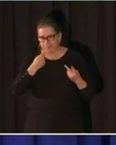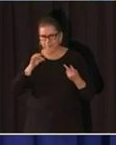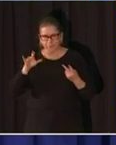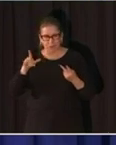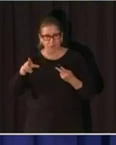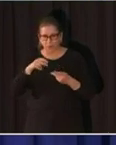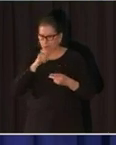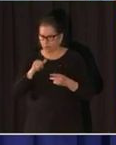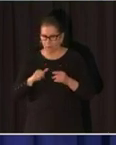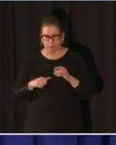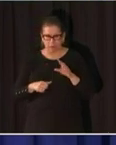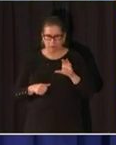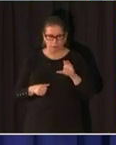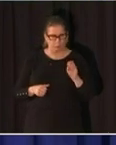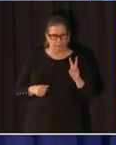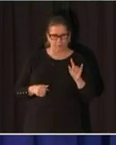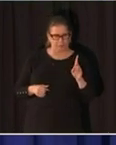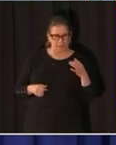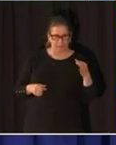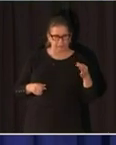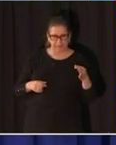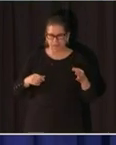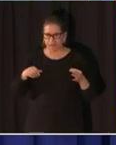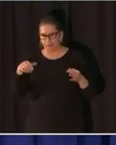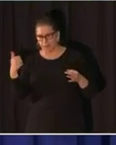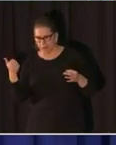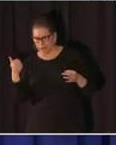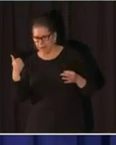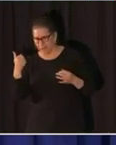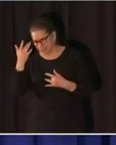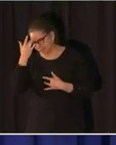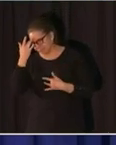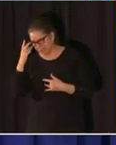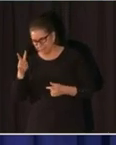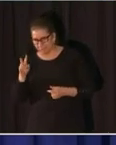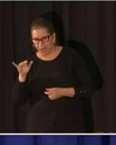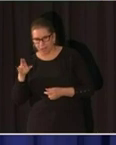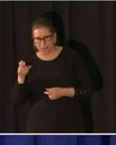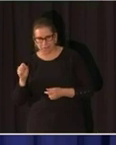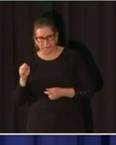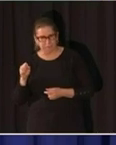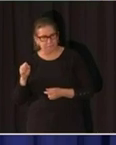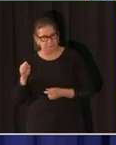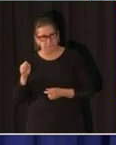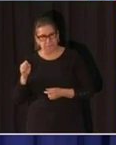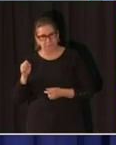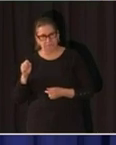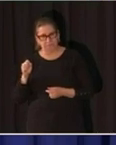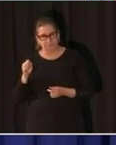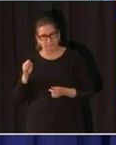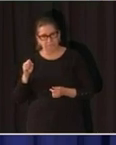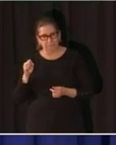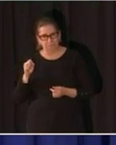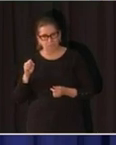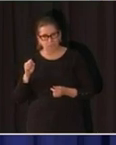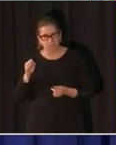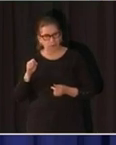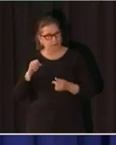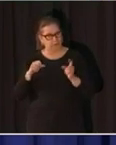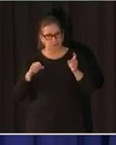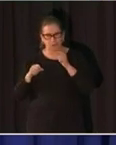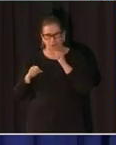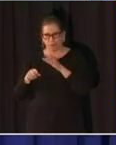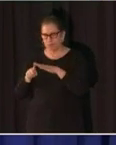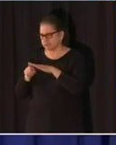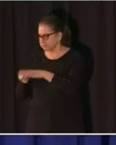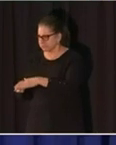of public health or the government to dissuade a private physician who has a relationship with their patient, who makes